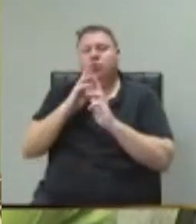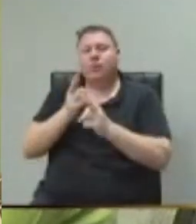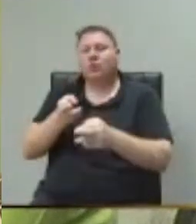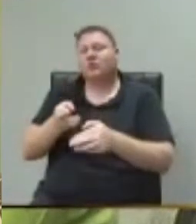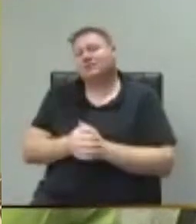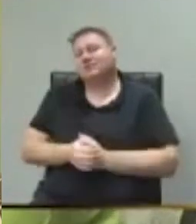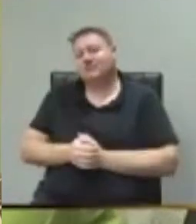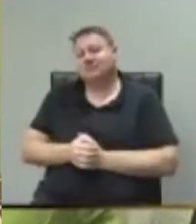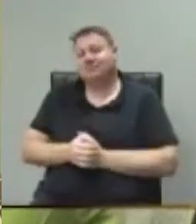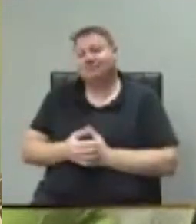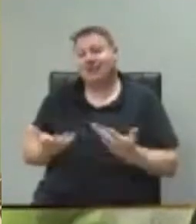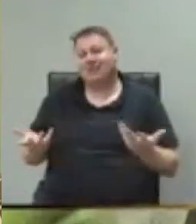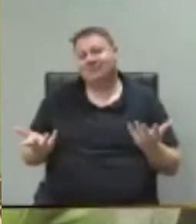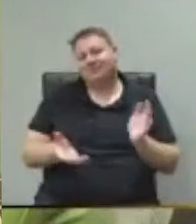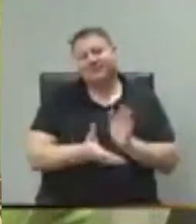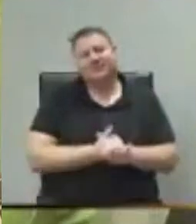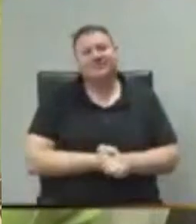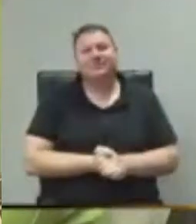Yeah.